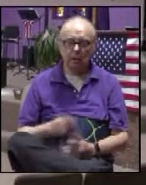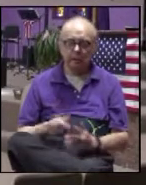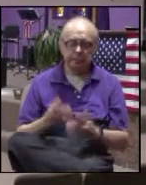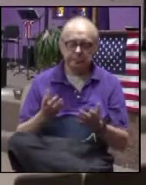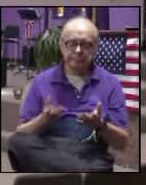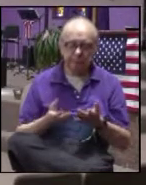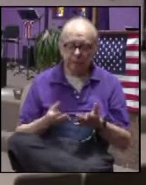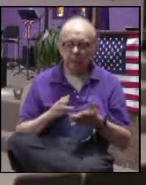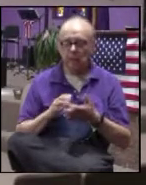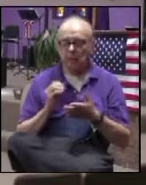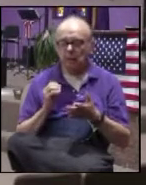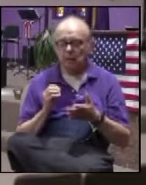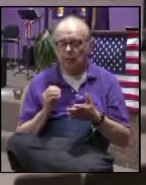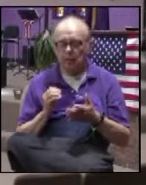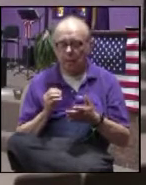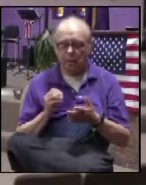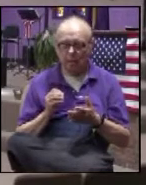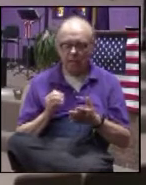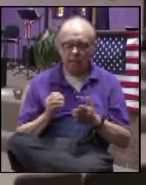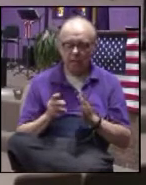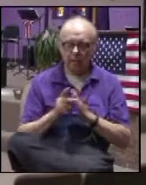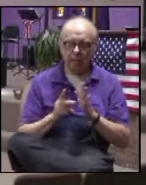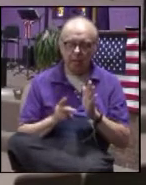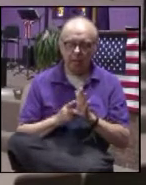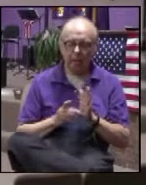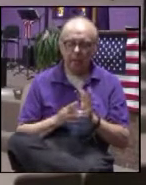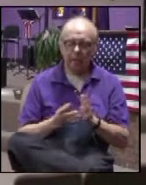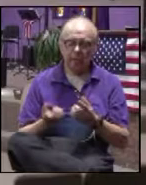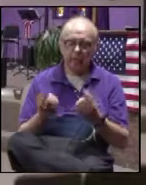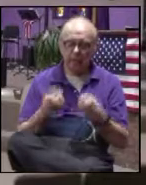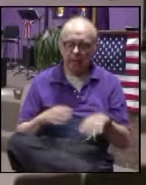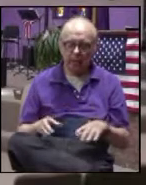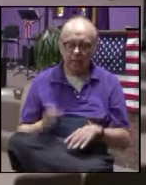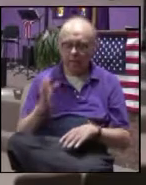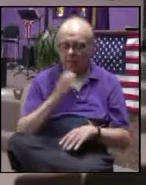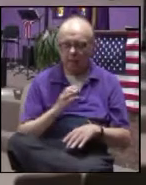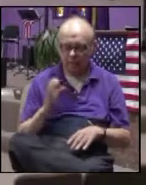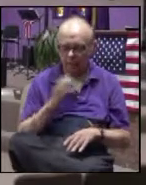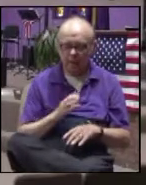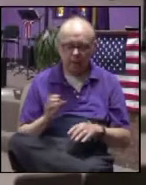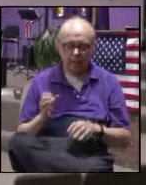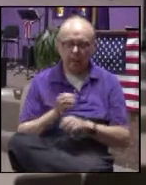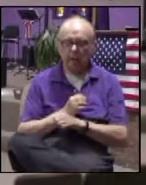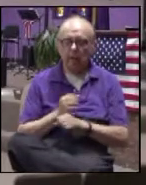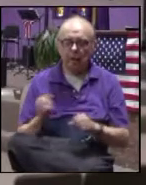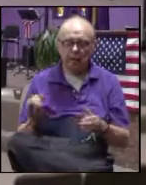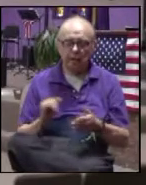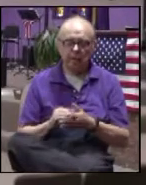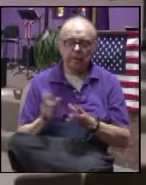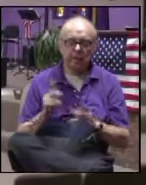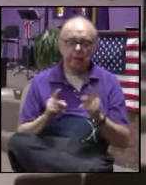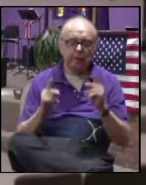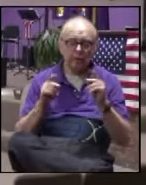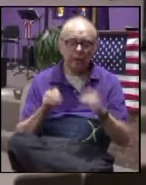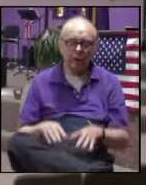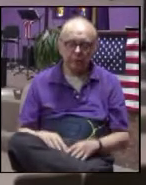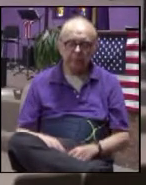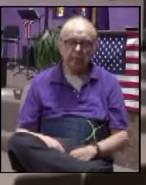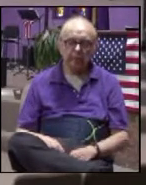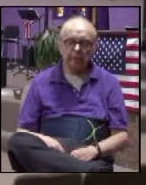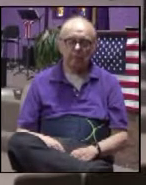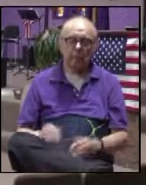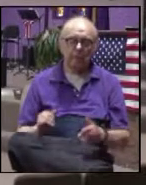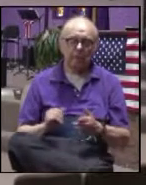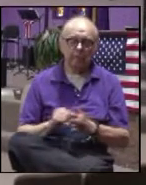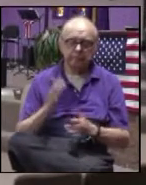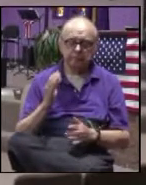have to learn the principles that Jesus came to do. Seek and to save that which was lost. That's